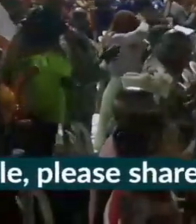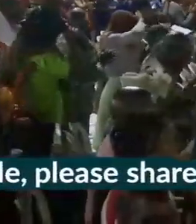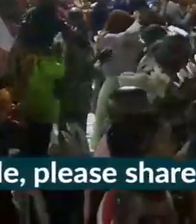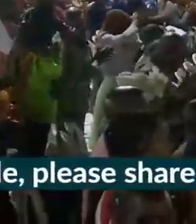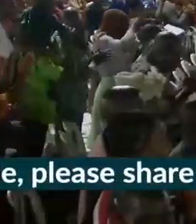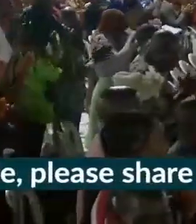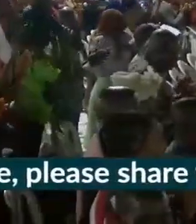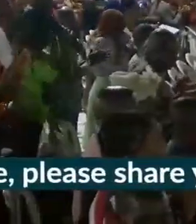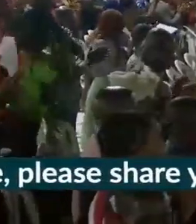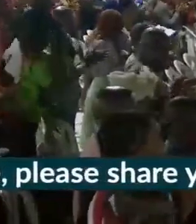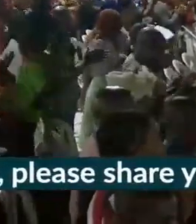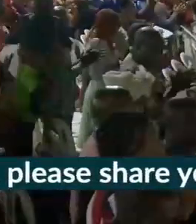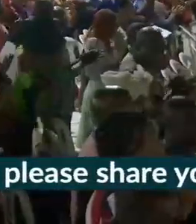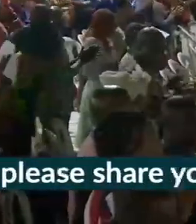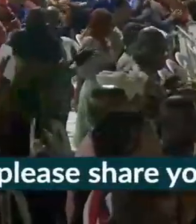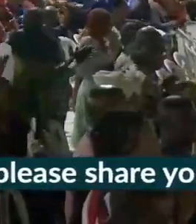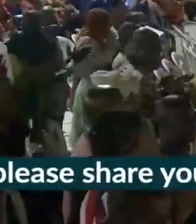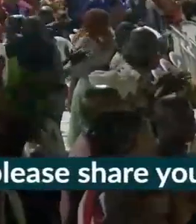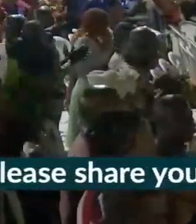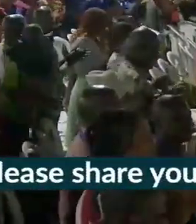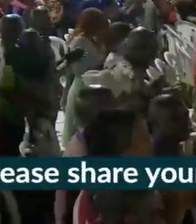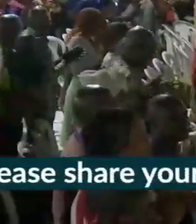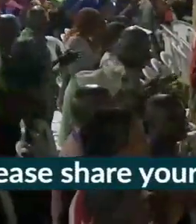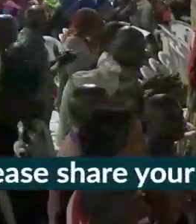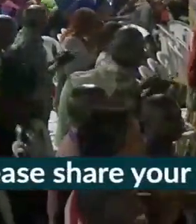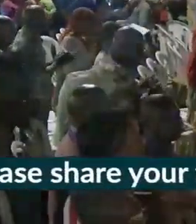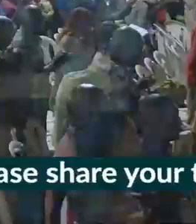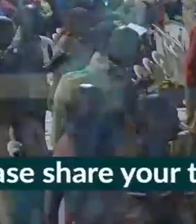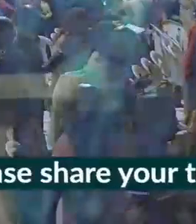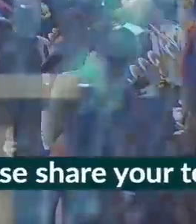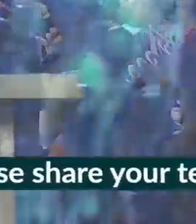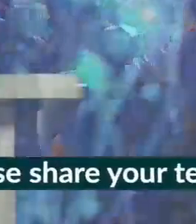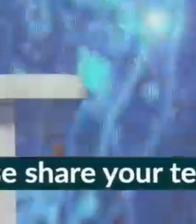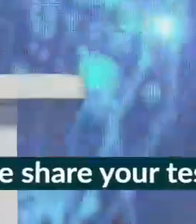If you couldn't see before, open your eyes. Now you can see.